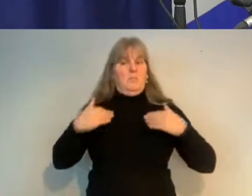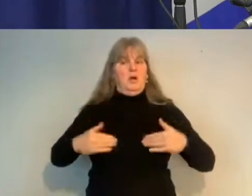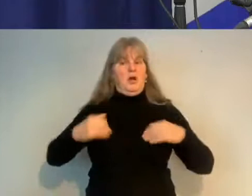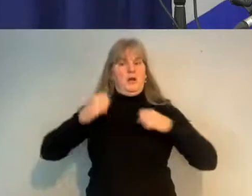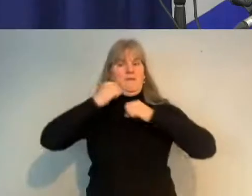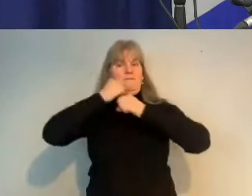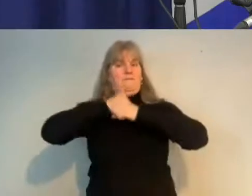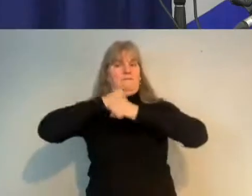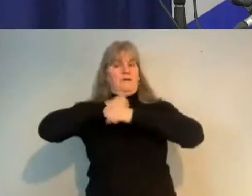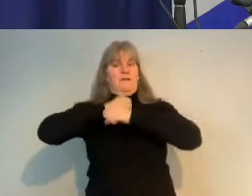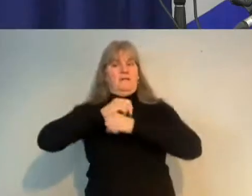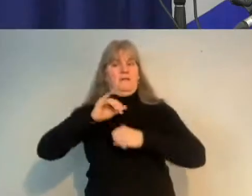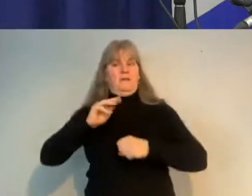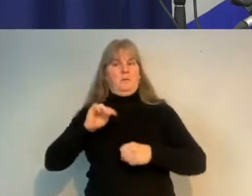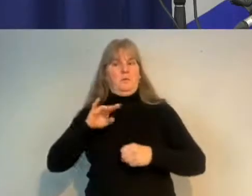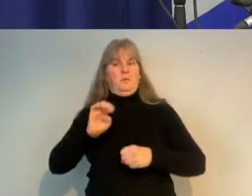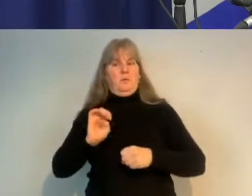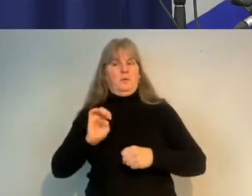to do.